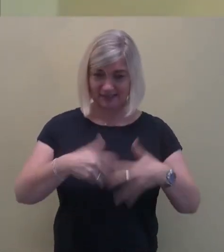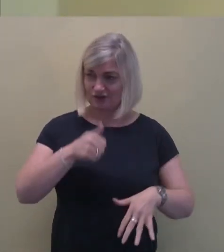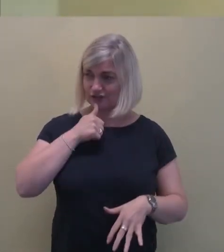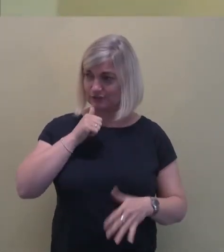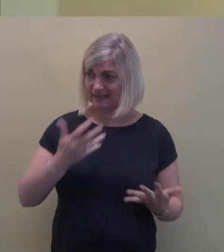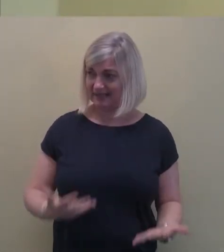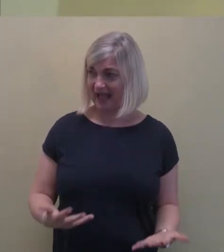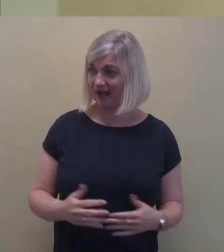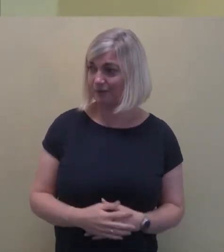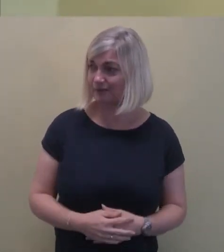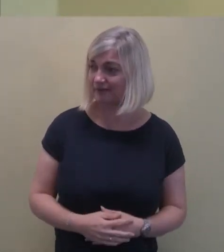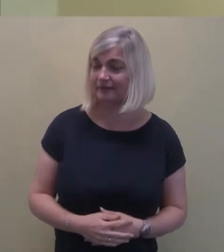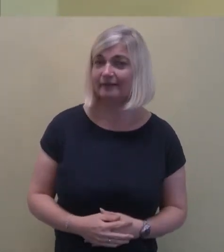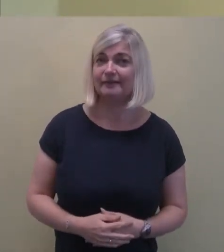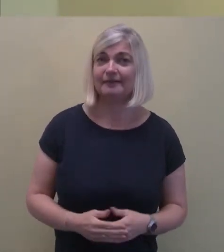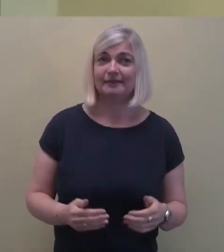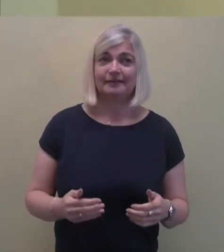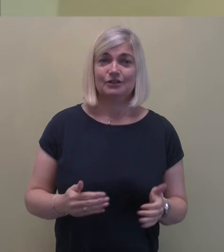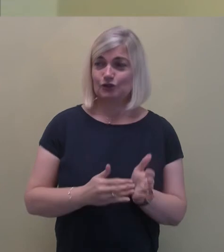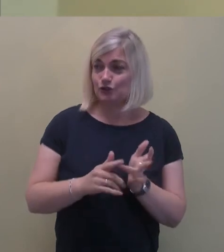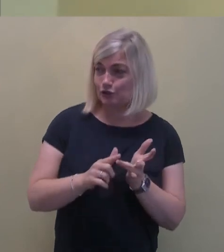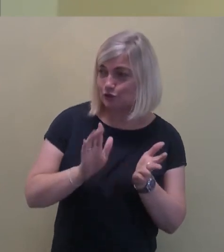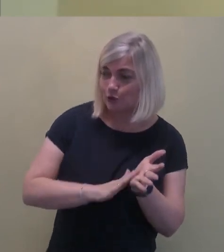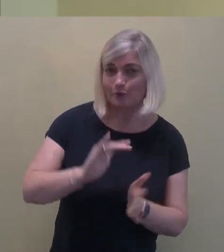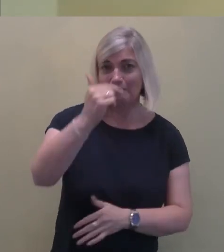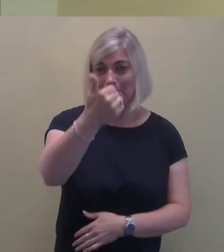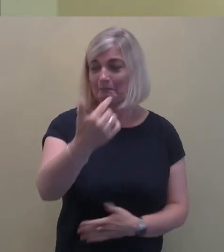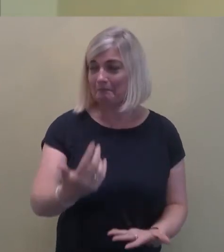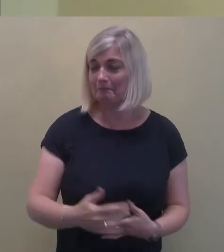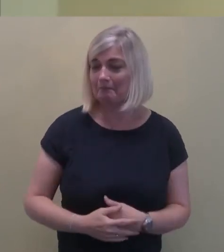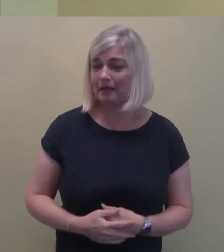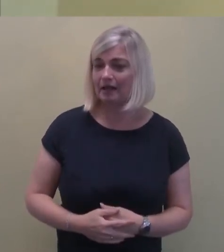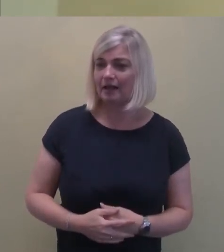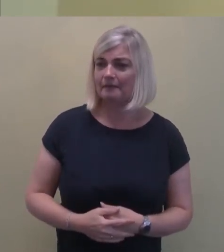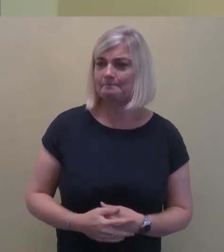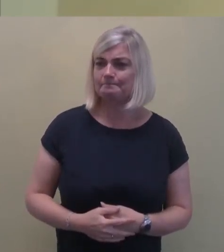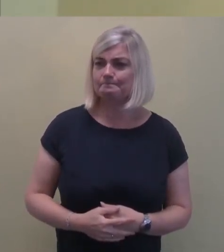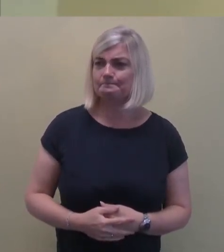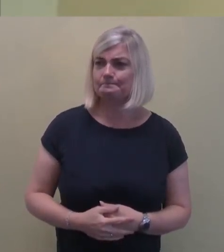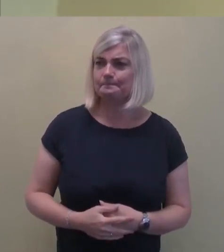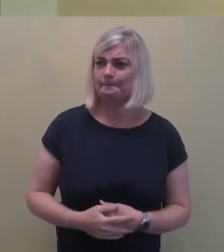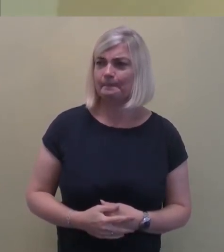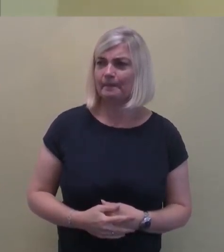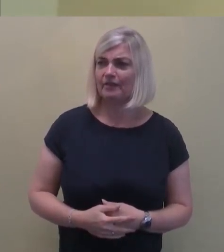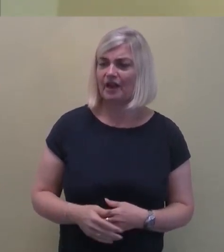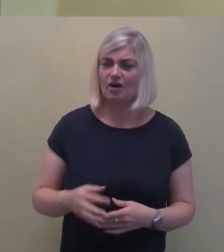That provides loads of new opportunities in this sort of industry. The technology we're using right now, opens up a lot of